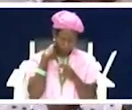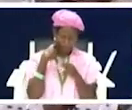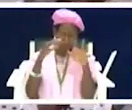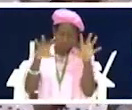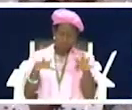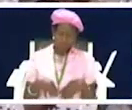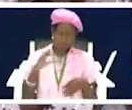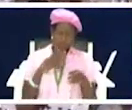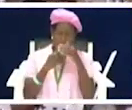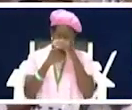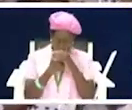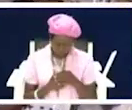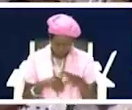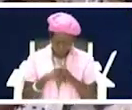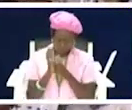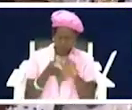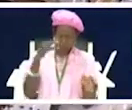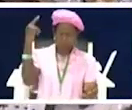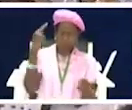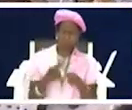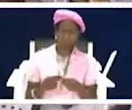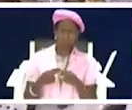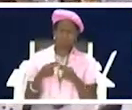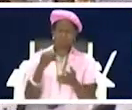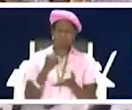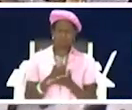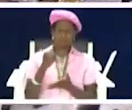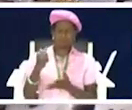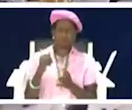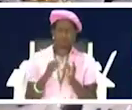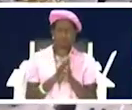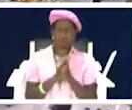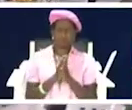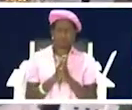Accept our worship in Jesus' name.